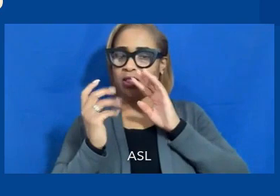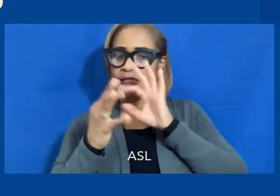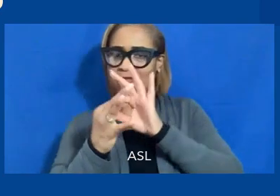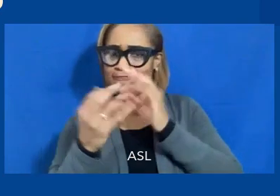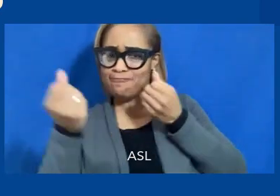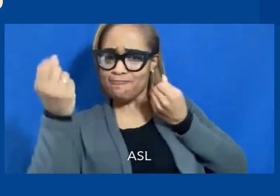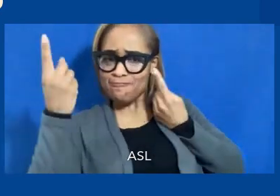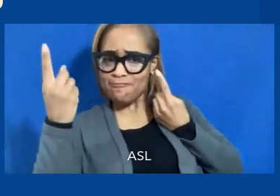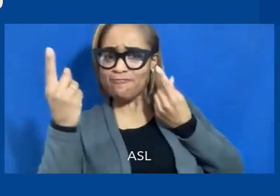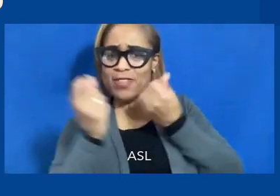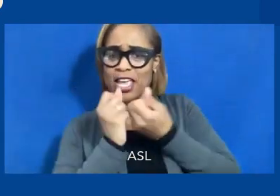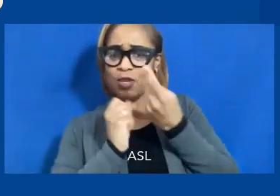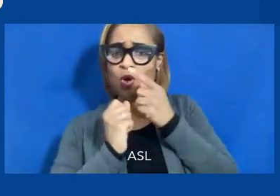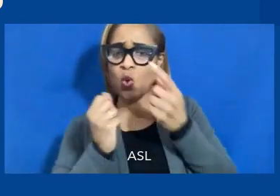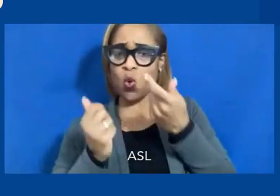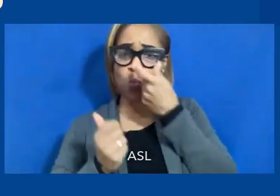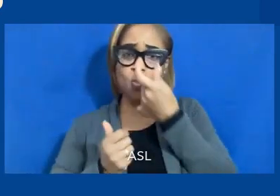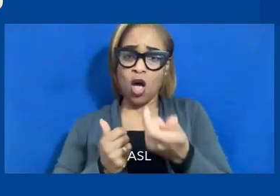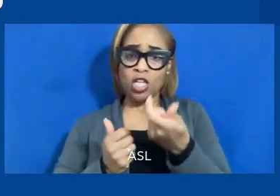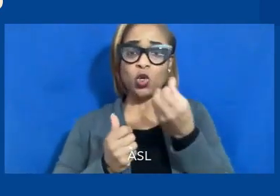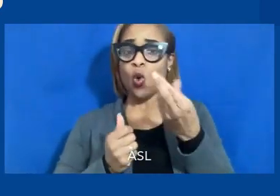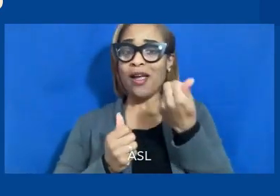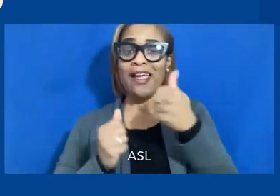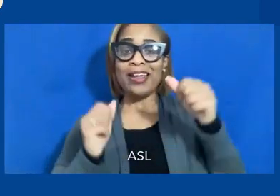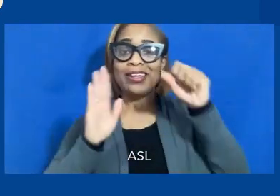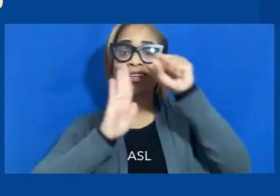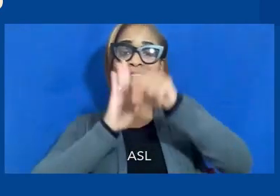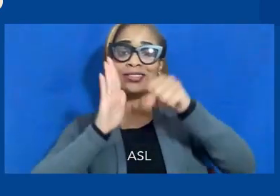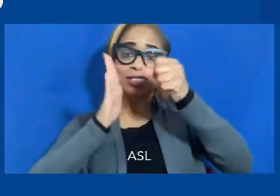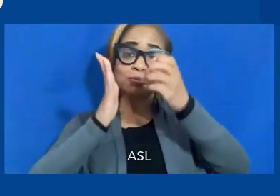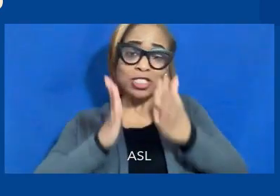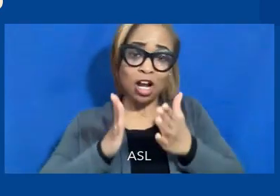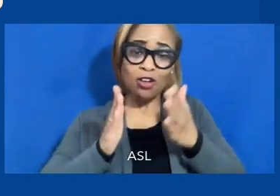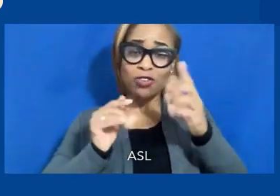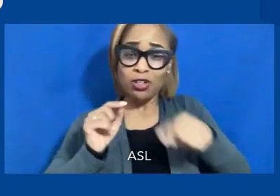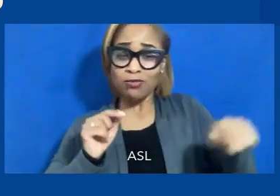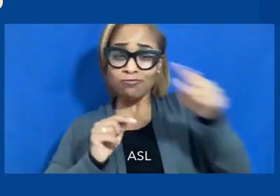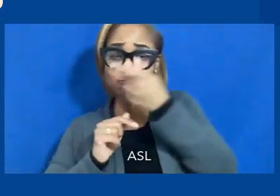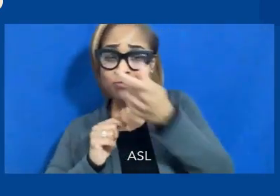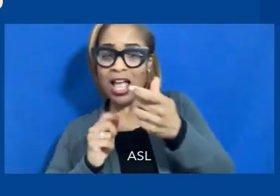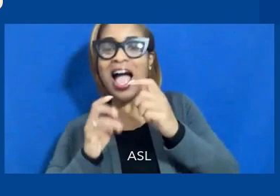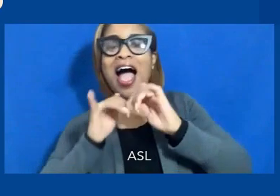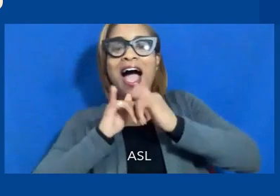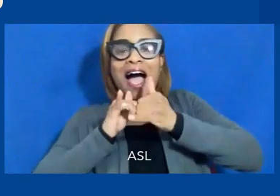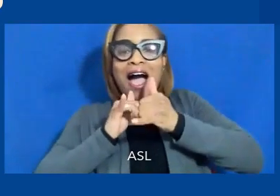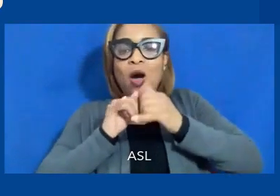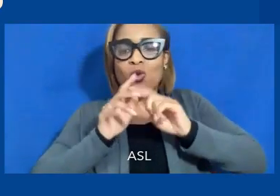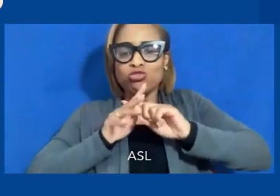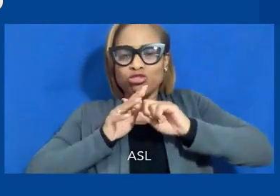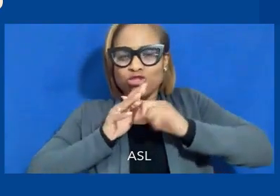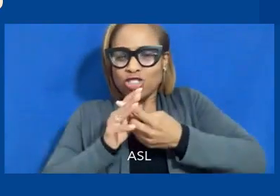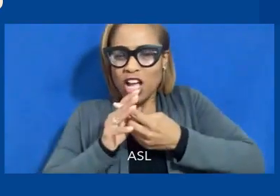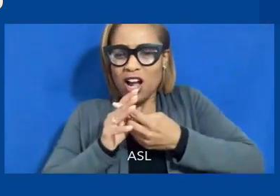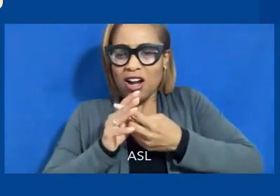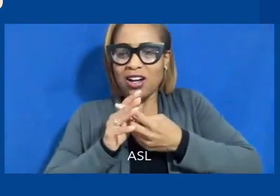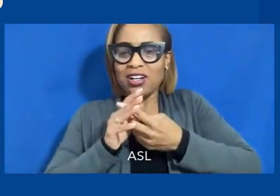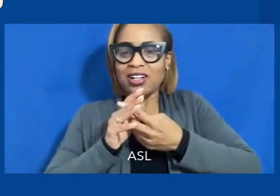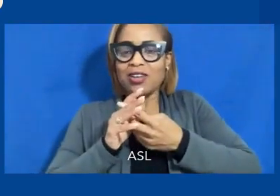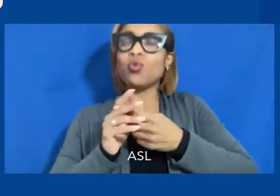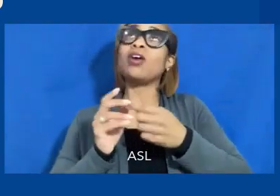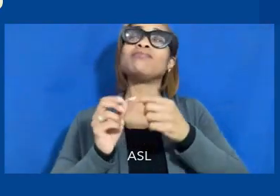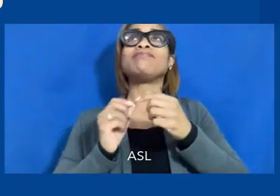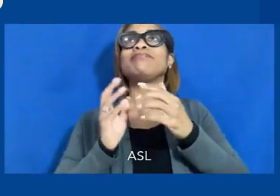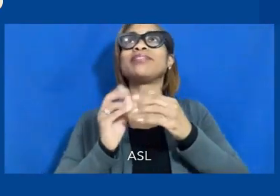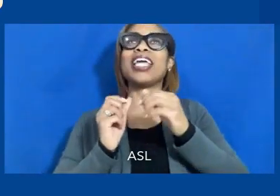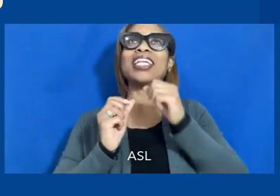any cinematographer out there, is how to start a job, how to not how to interview. I'm just